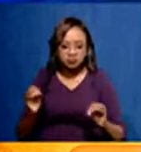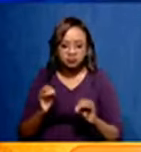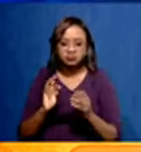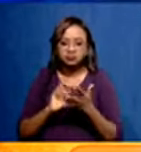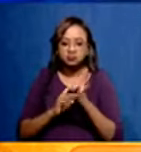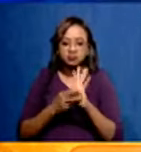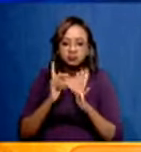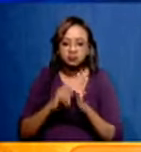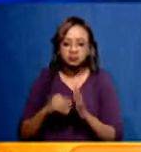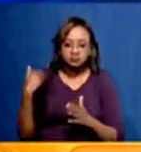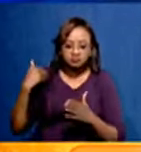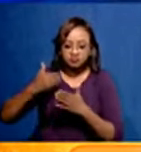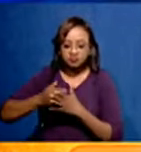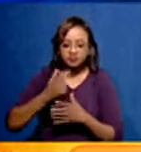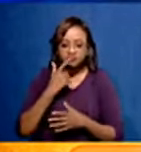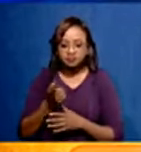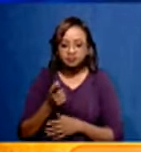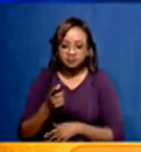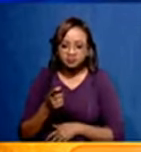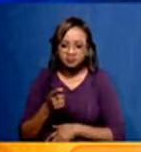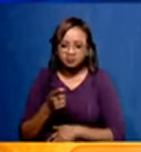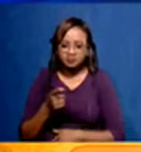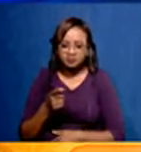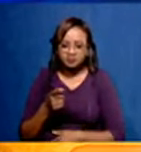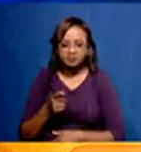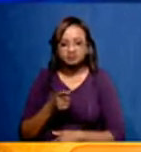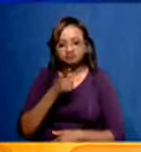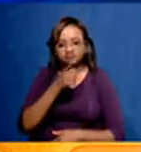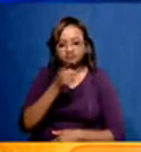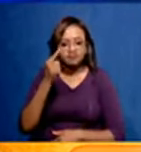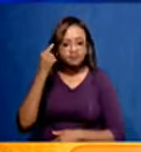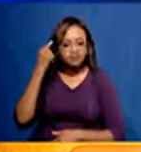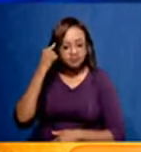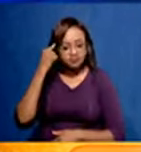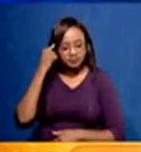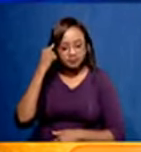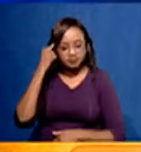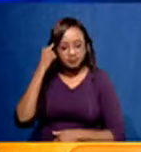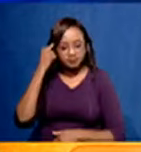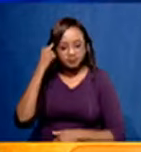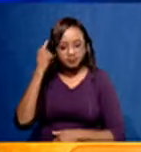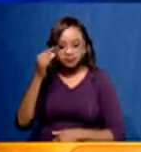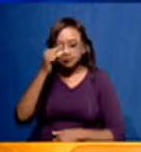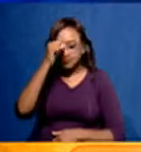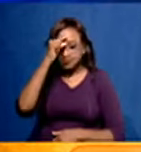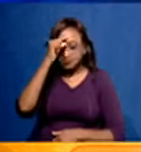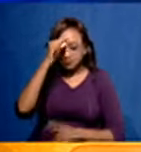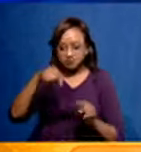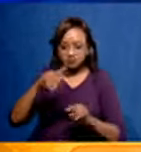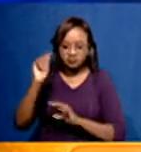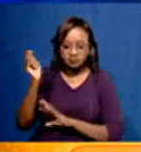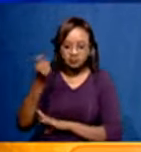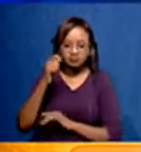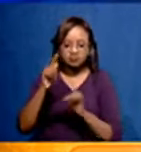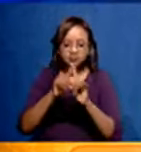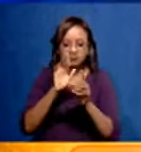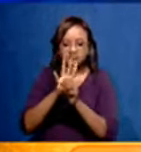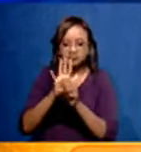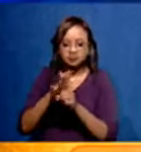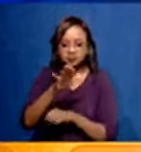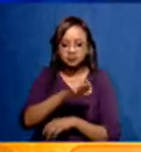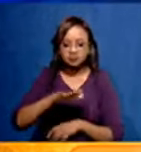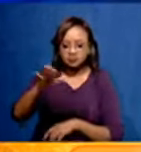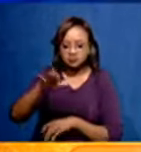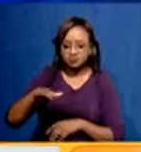it's not smart, Jeff, to think that in a world where government in Kenya and in many parts of the world